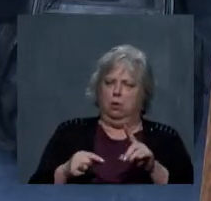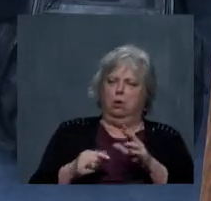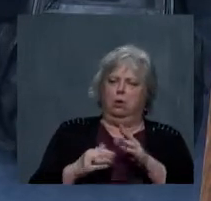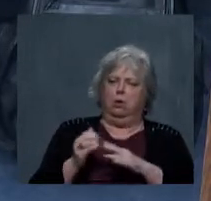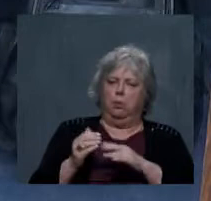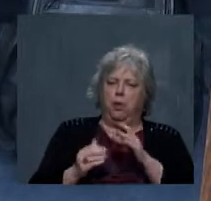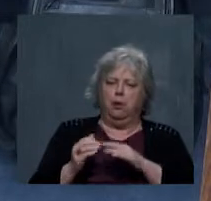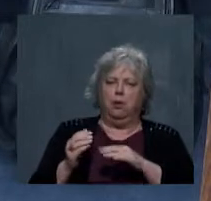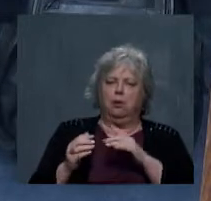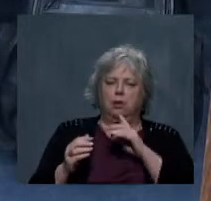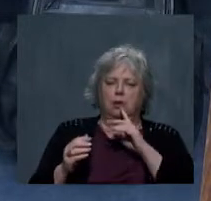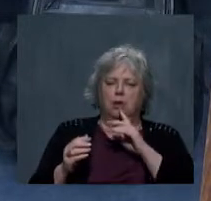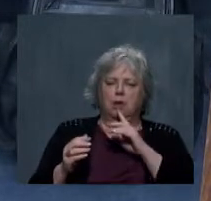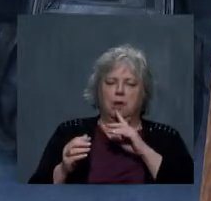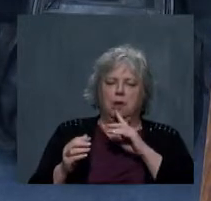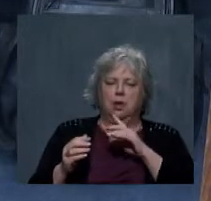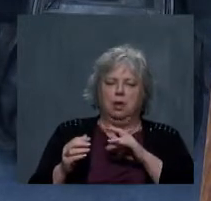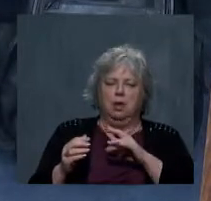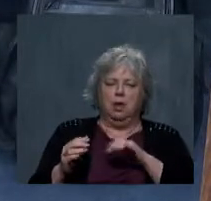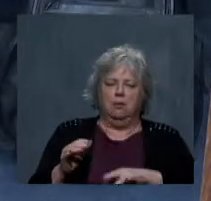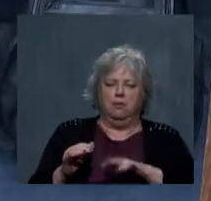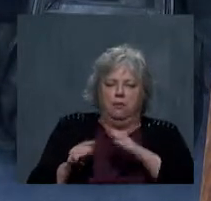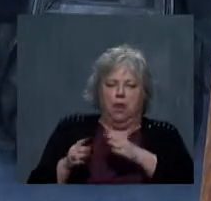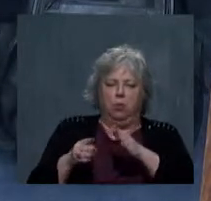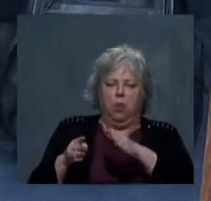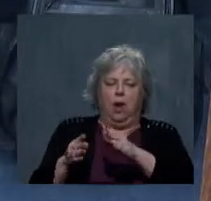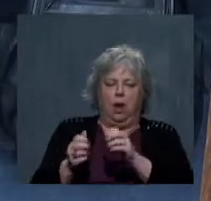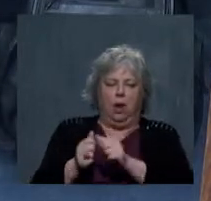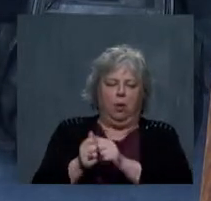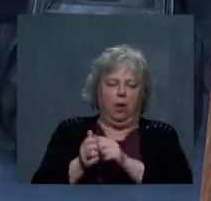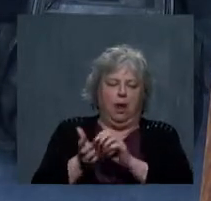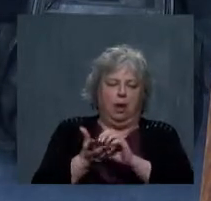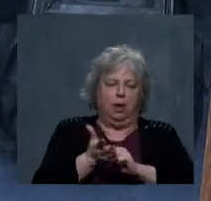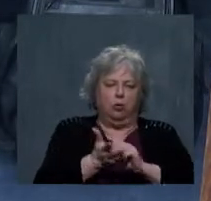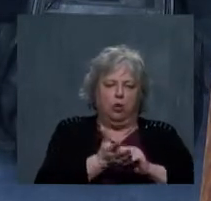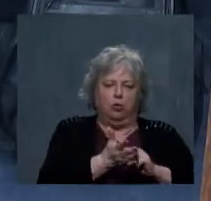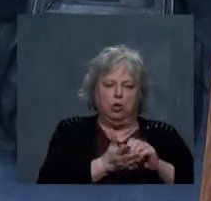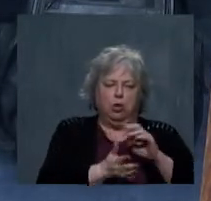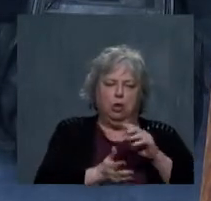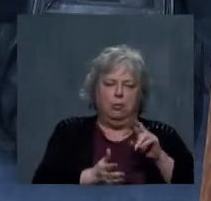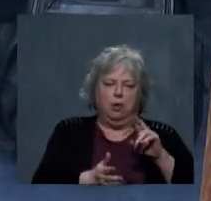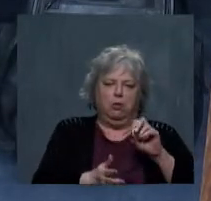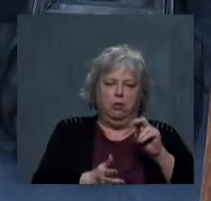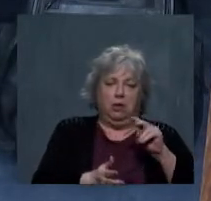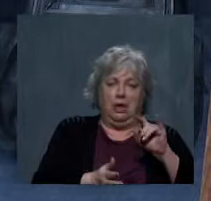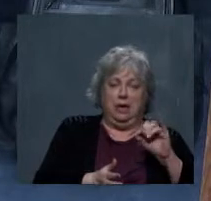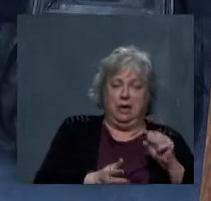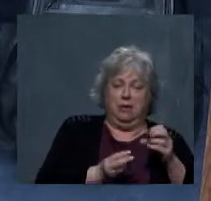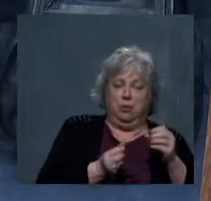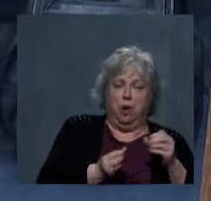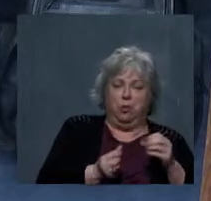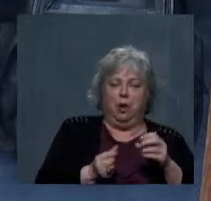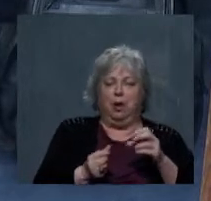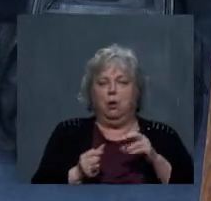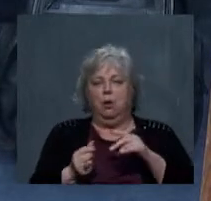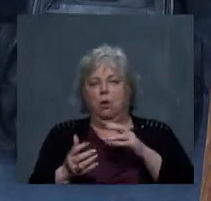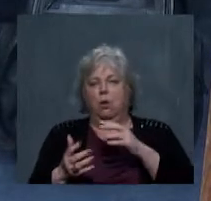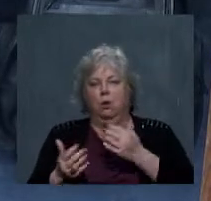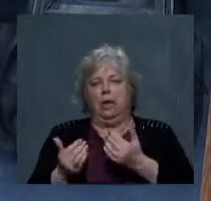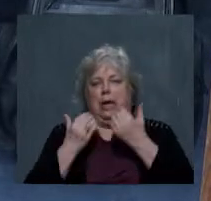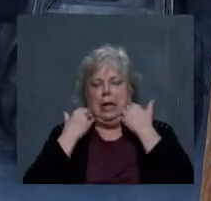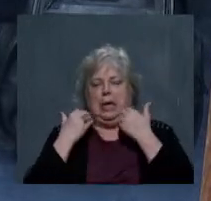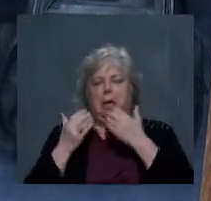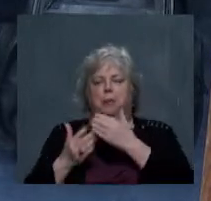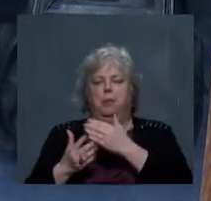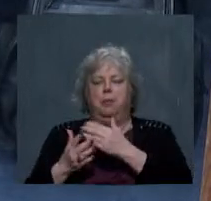improvements without encroaching on either Mr. Enos's property or taking up a sizable portion